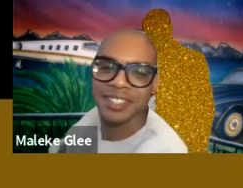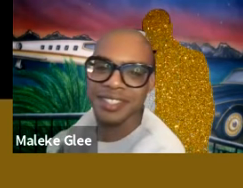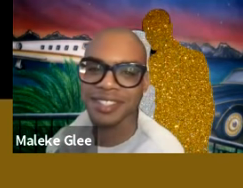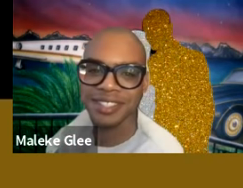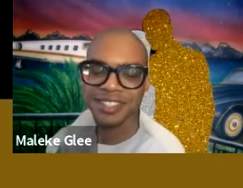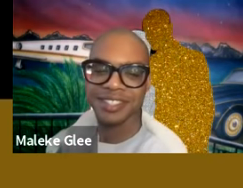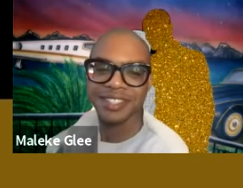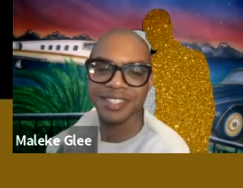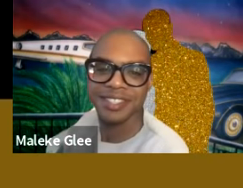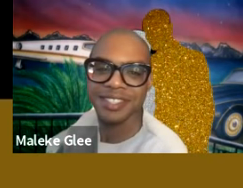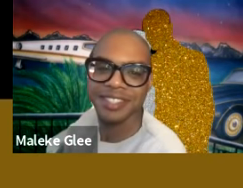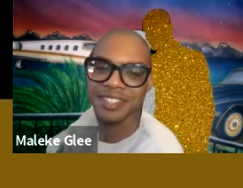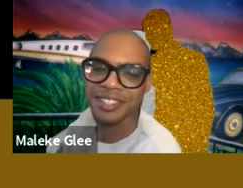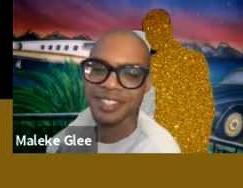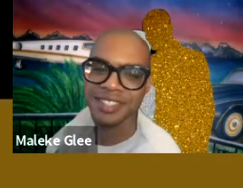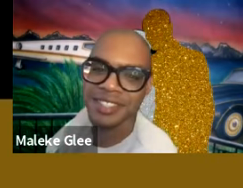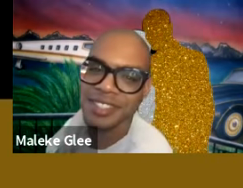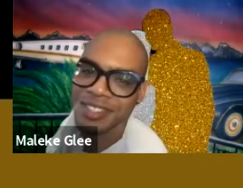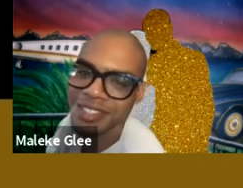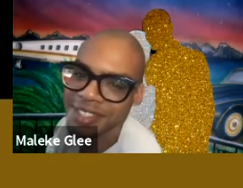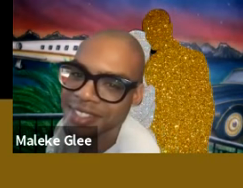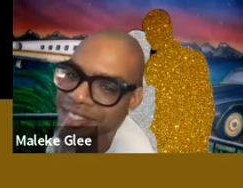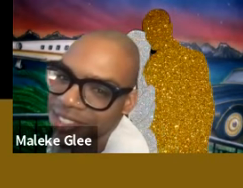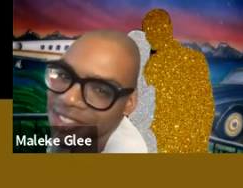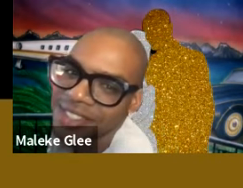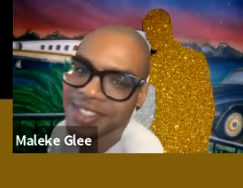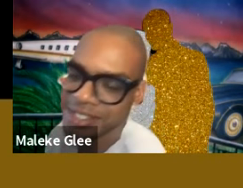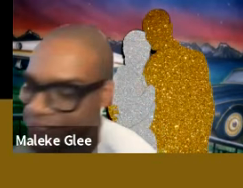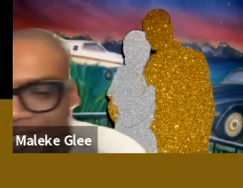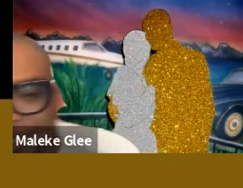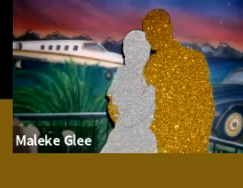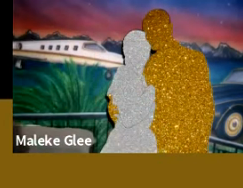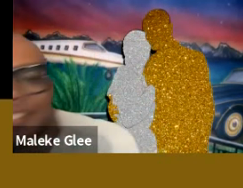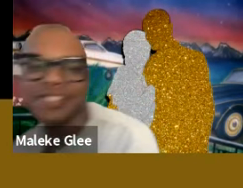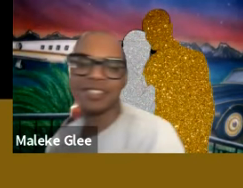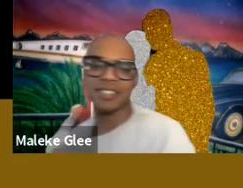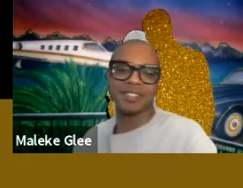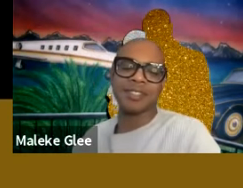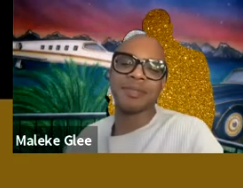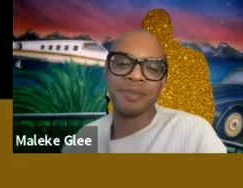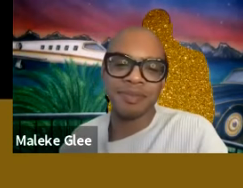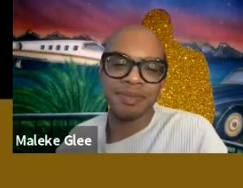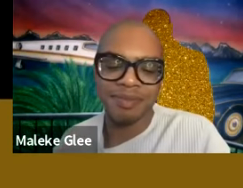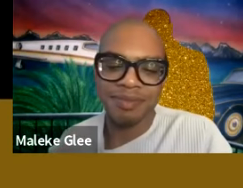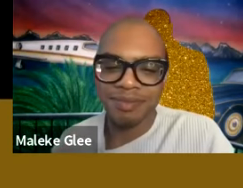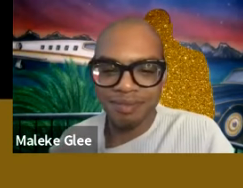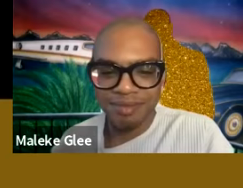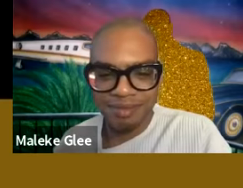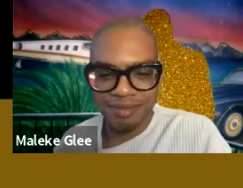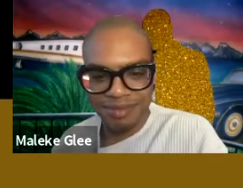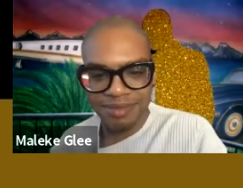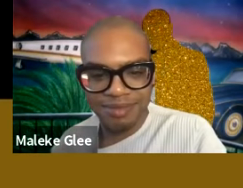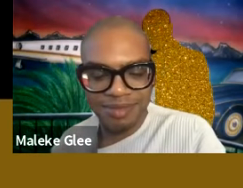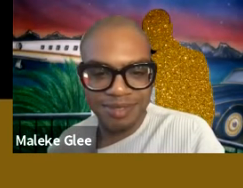out to go-go music in that sacred space, I felt like God was pleased. And I feel like the ancestors rested. And they had a good time with the